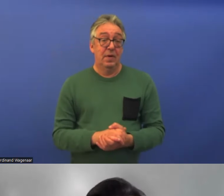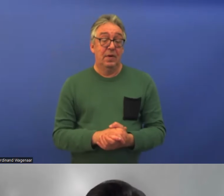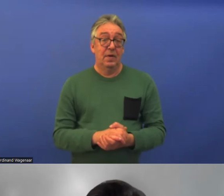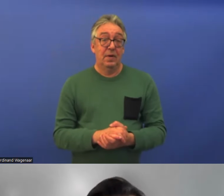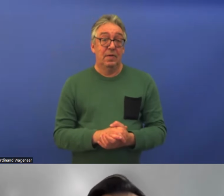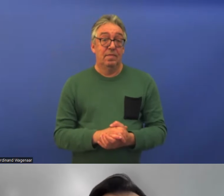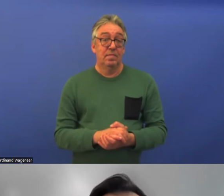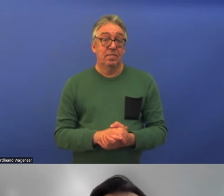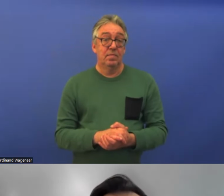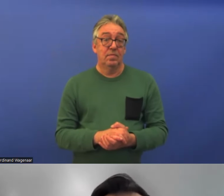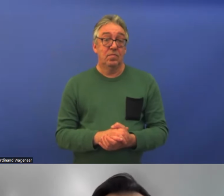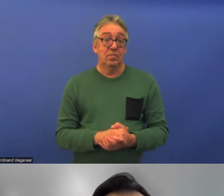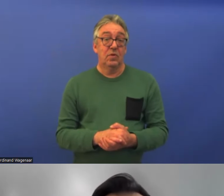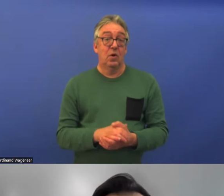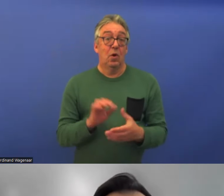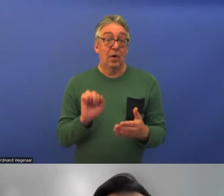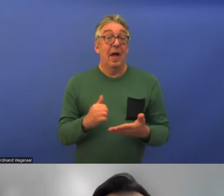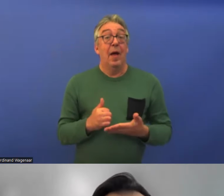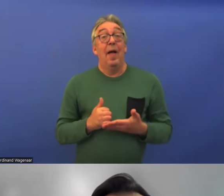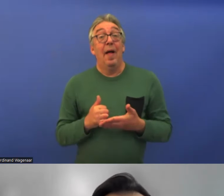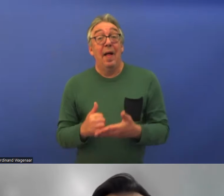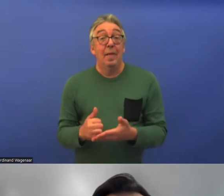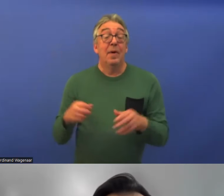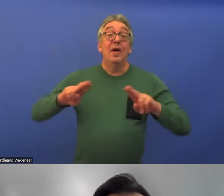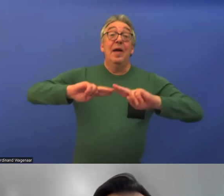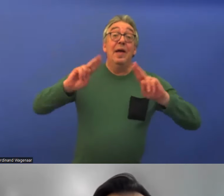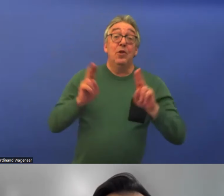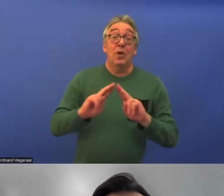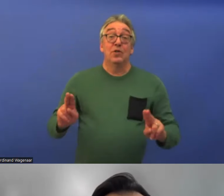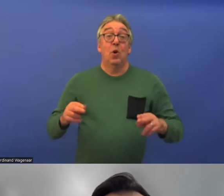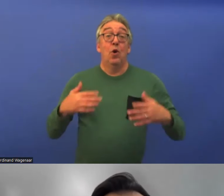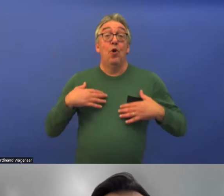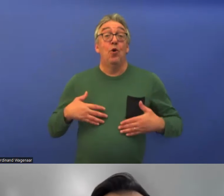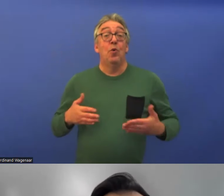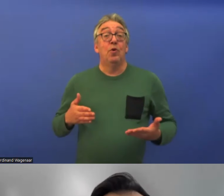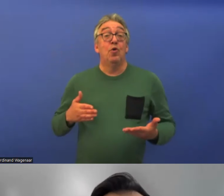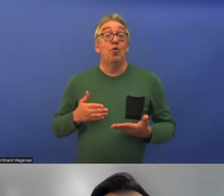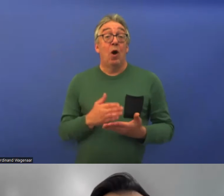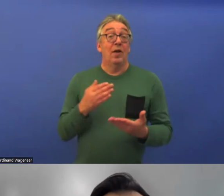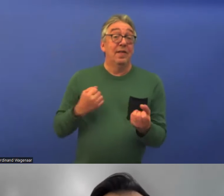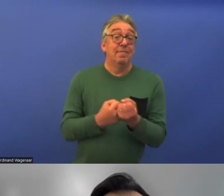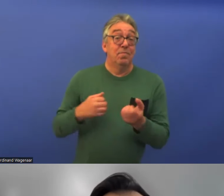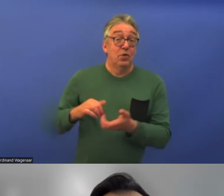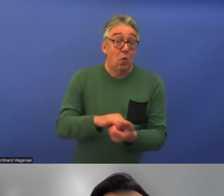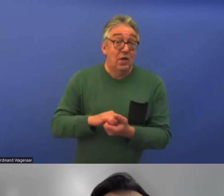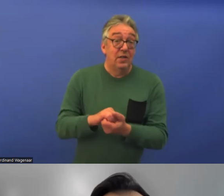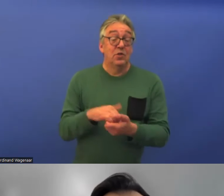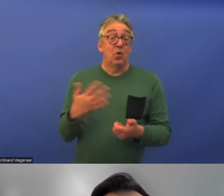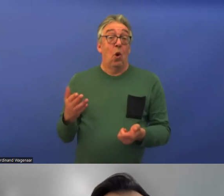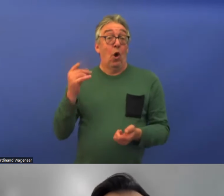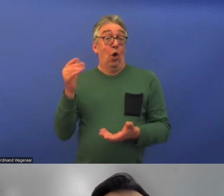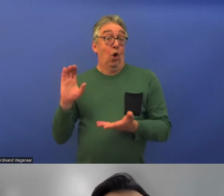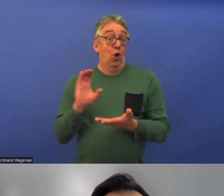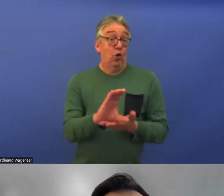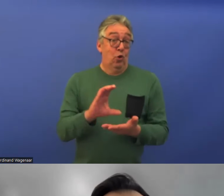international cooperation agencies and donors, which is already a lot. More in let's say